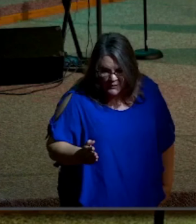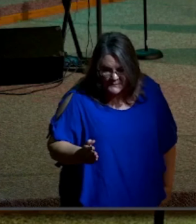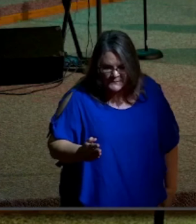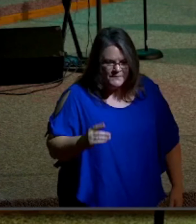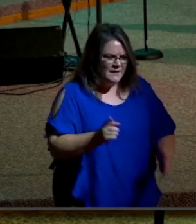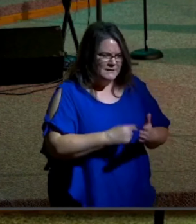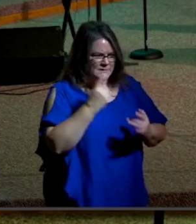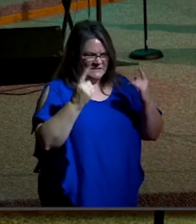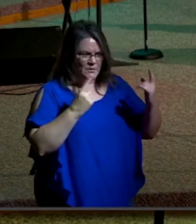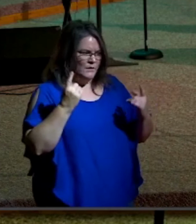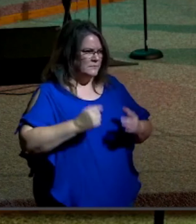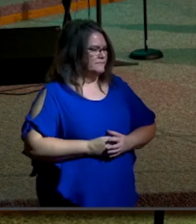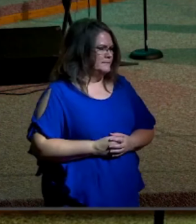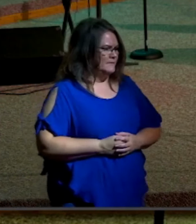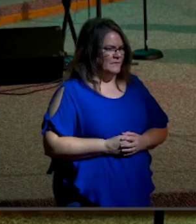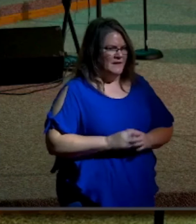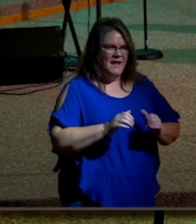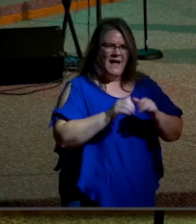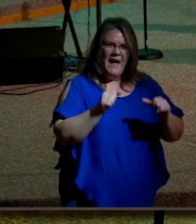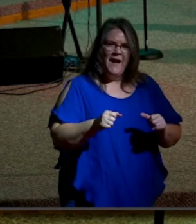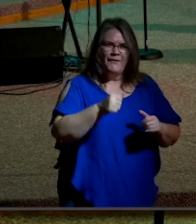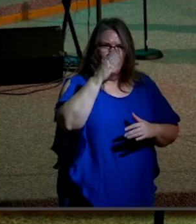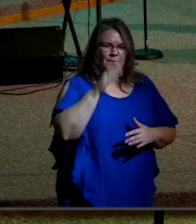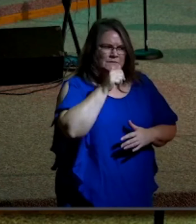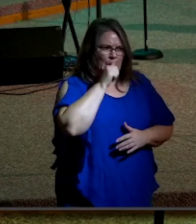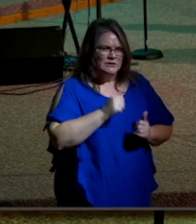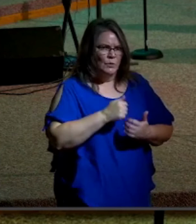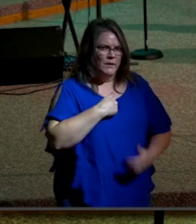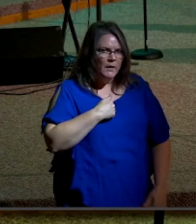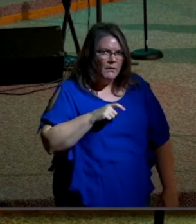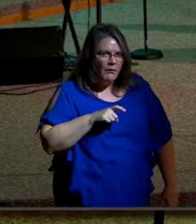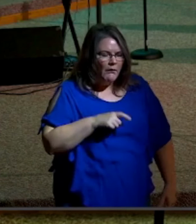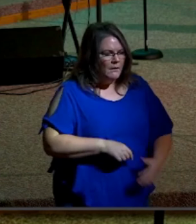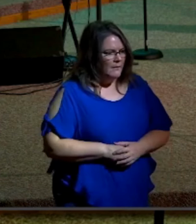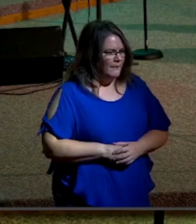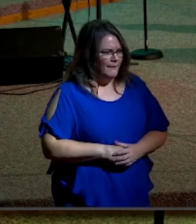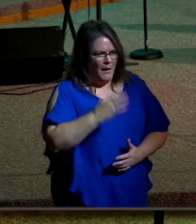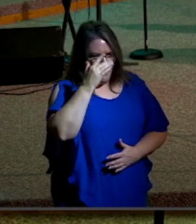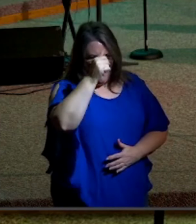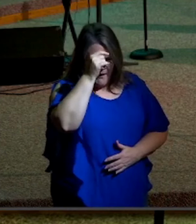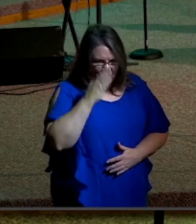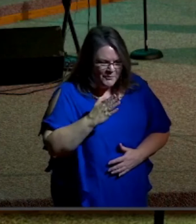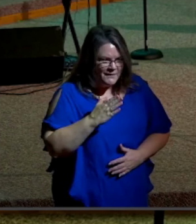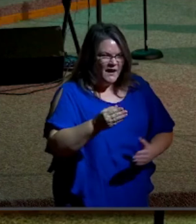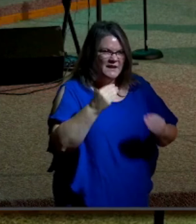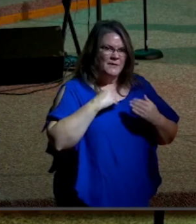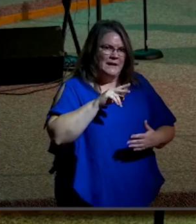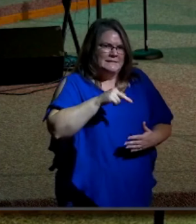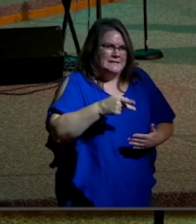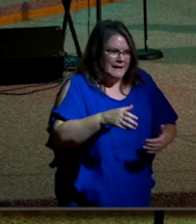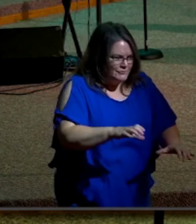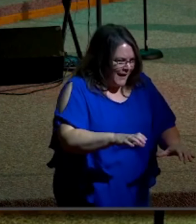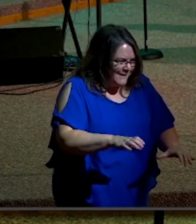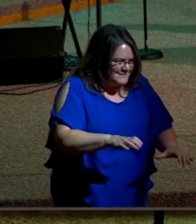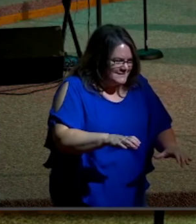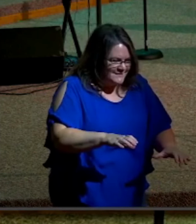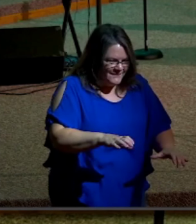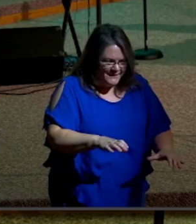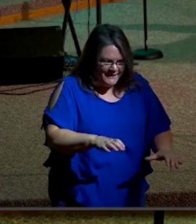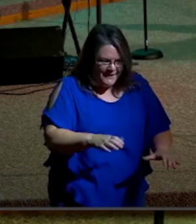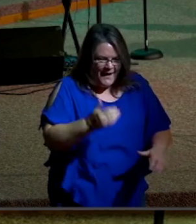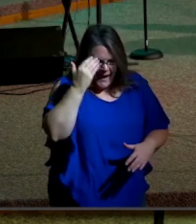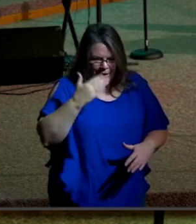like, how could God be so patient with me? Like, why would God give me a second chance? Like, I know my